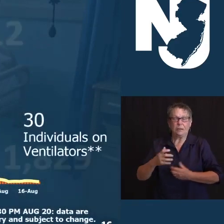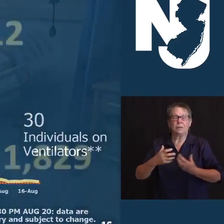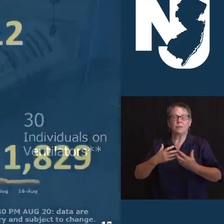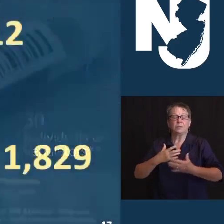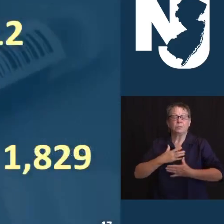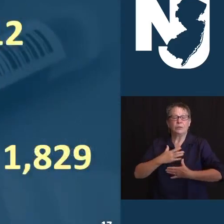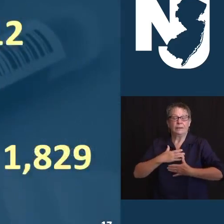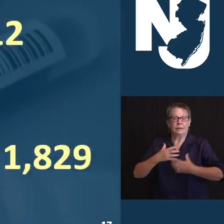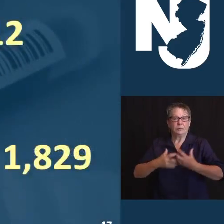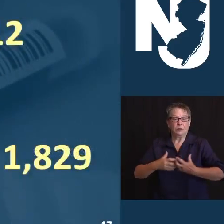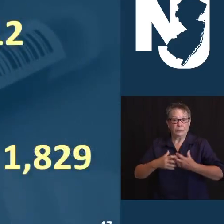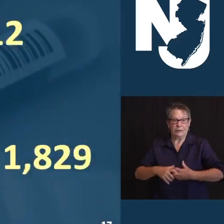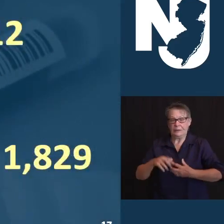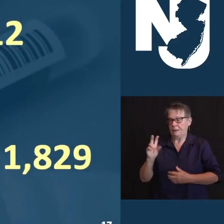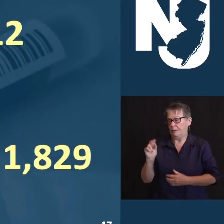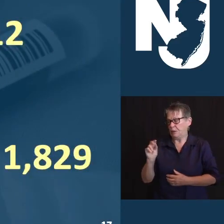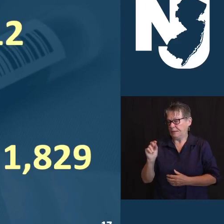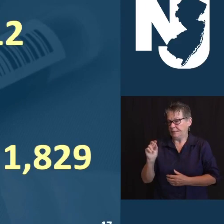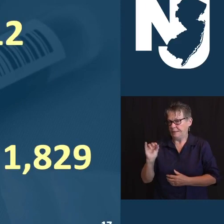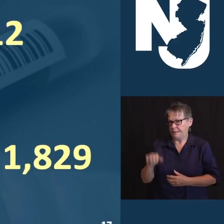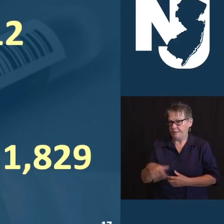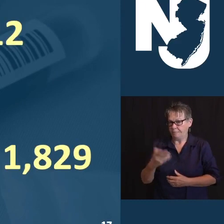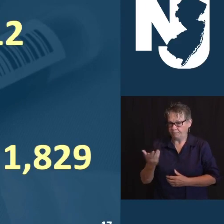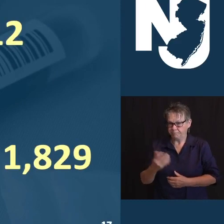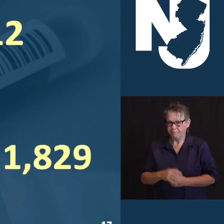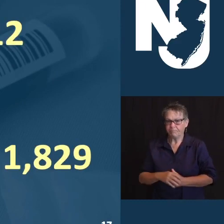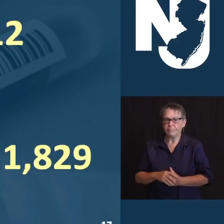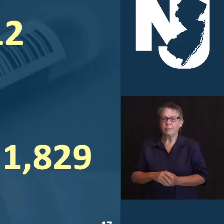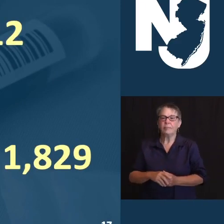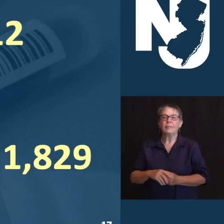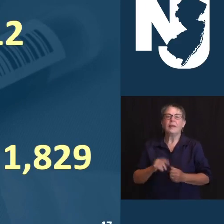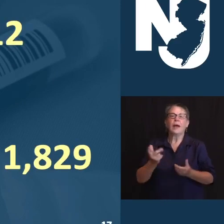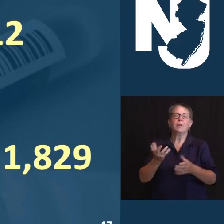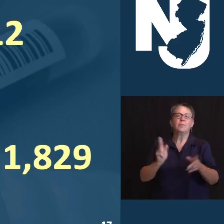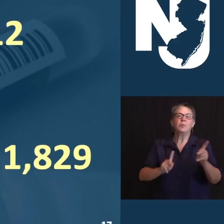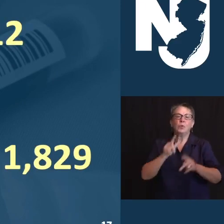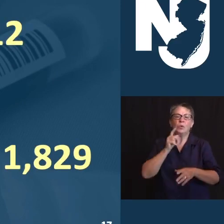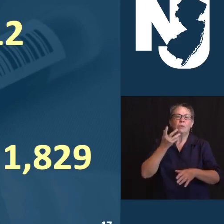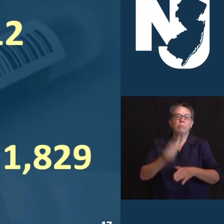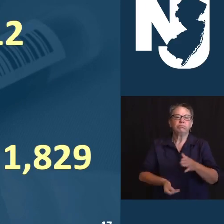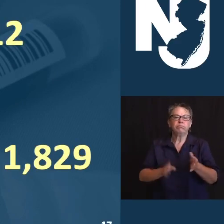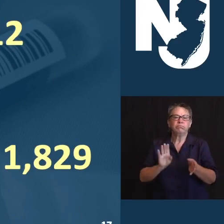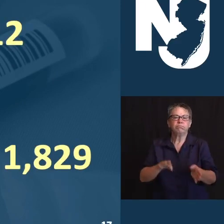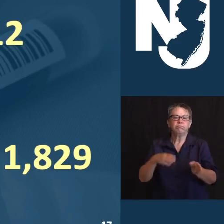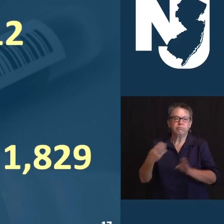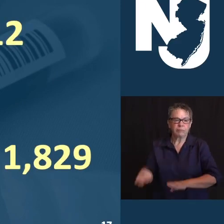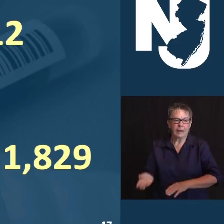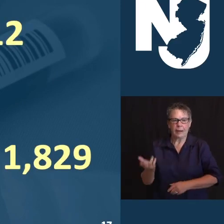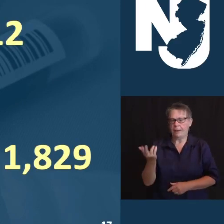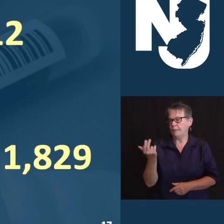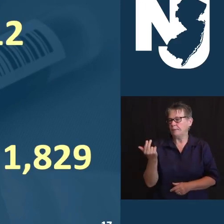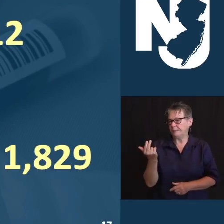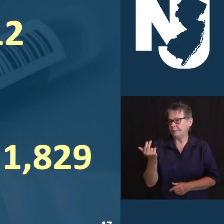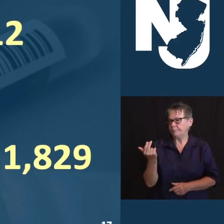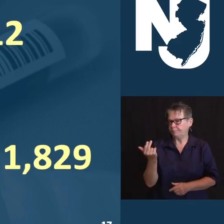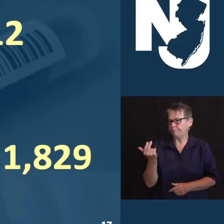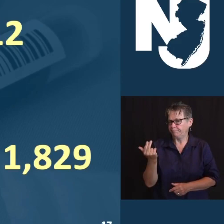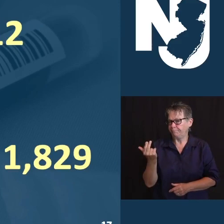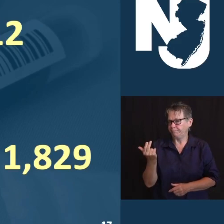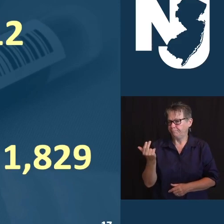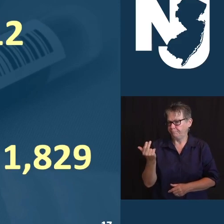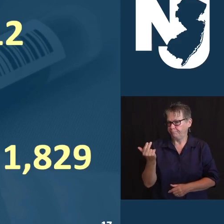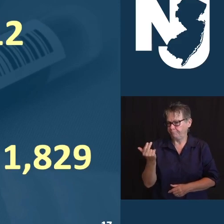another 13 deaths that are now confirmed to be from COVID-19 related complications. 10 of these deaths